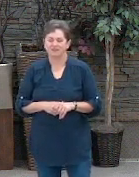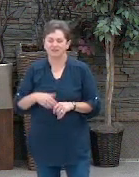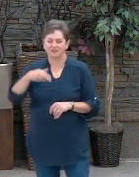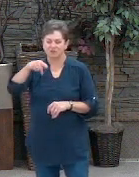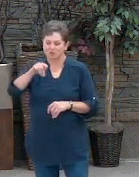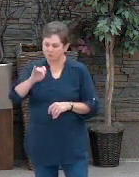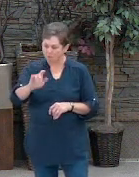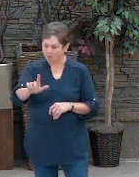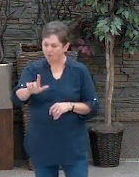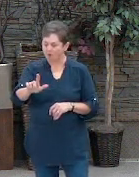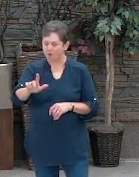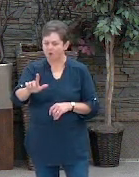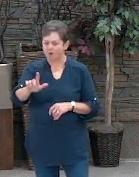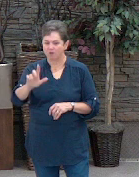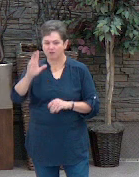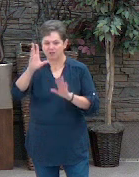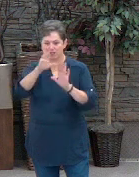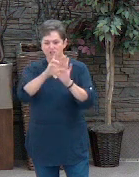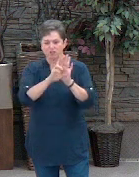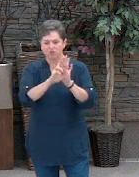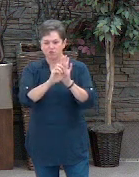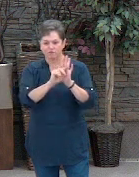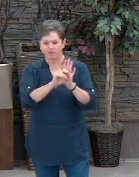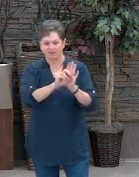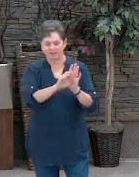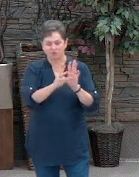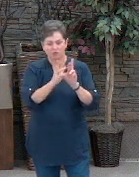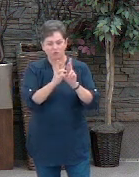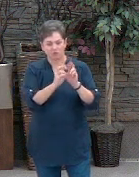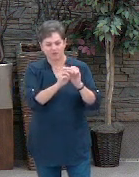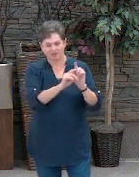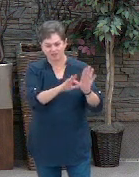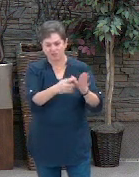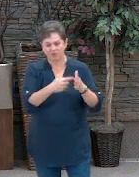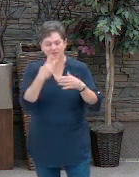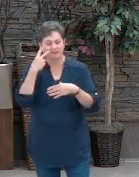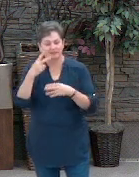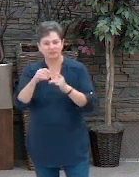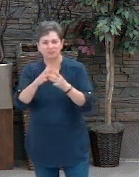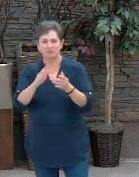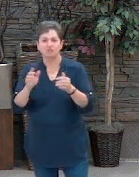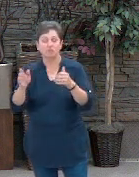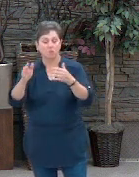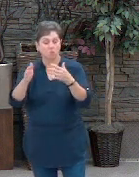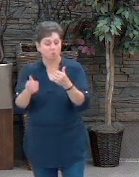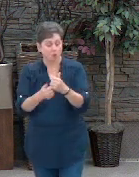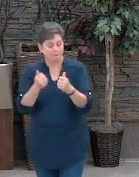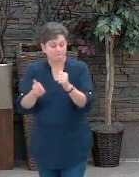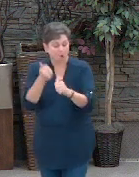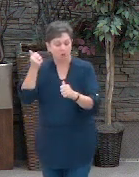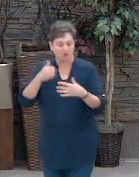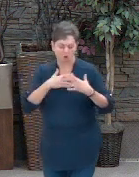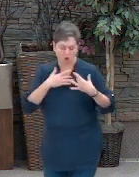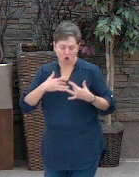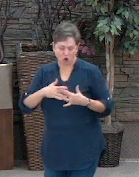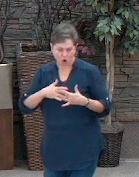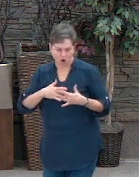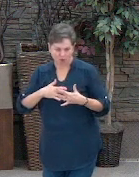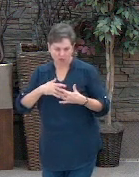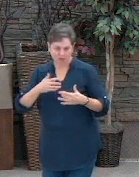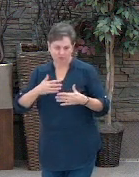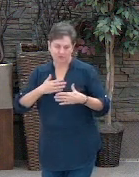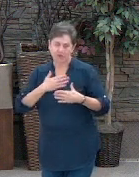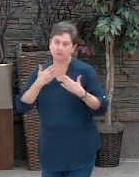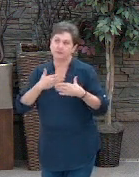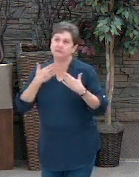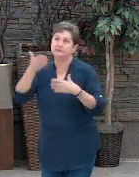Paul is reflecting what he sees in Jesus, and that's first and foremost a heart that pleases God. Not my will be